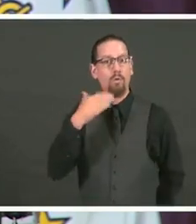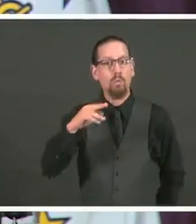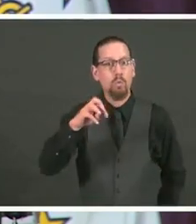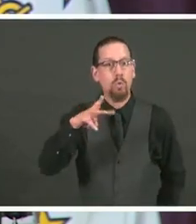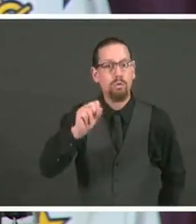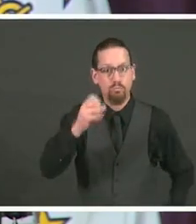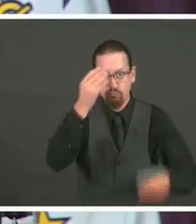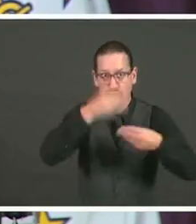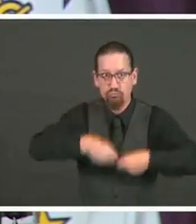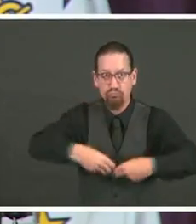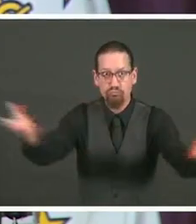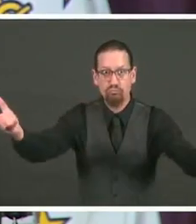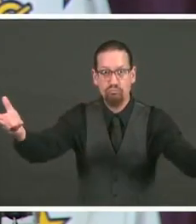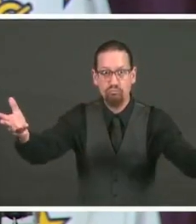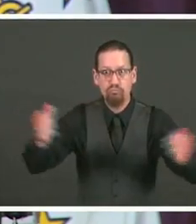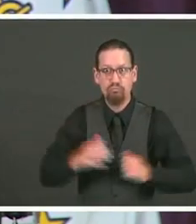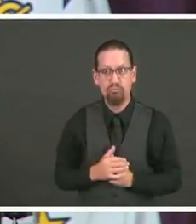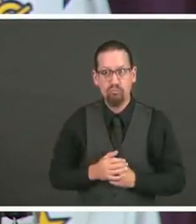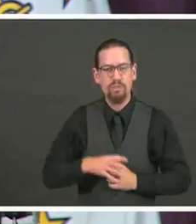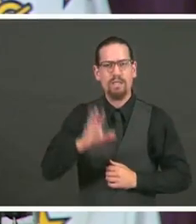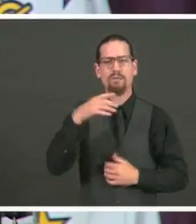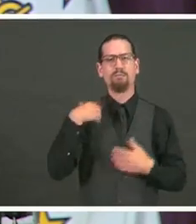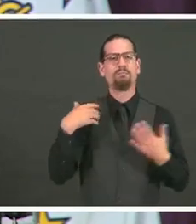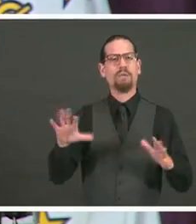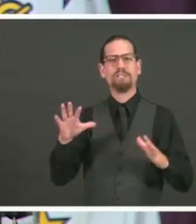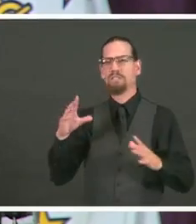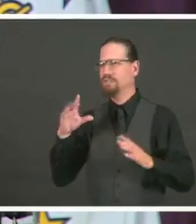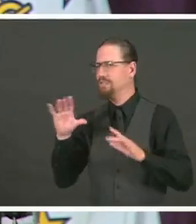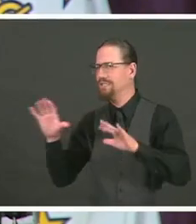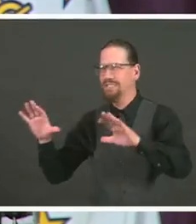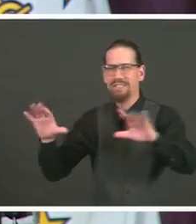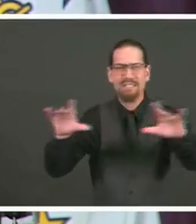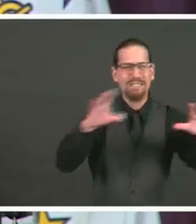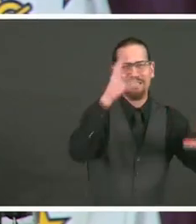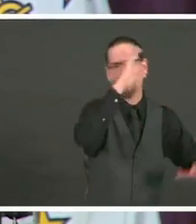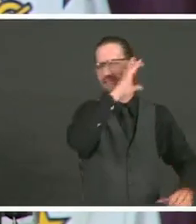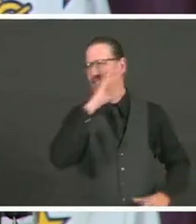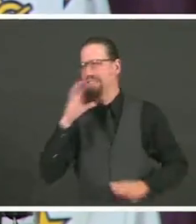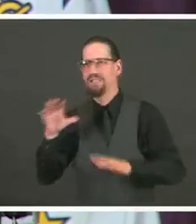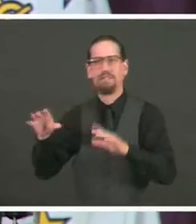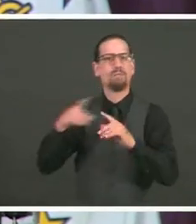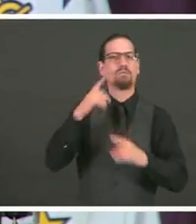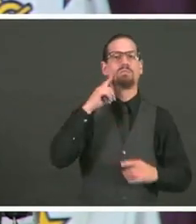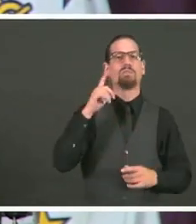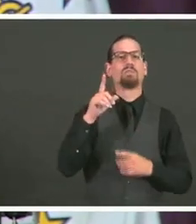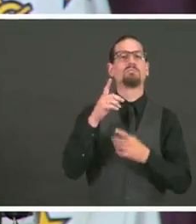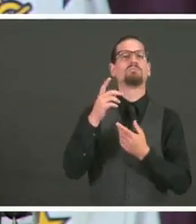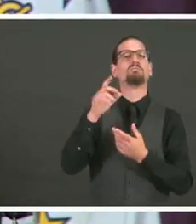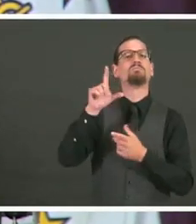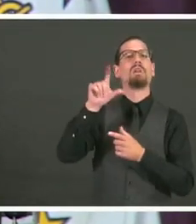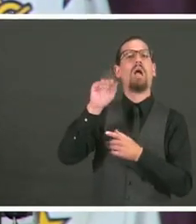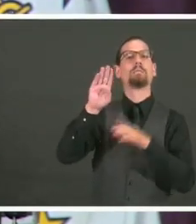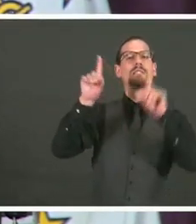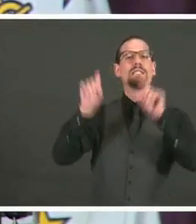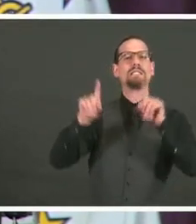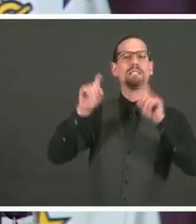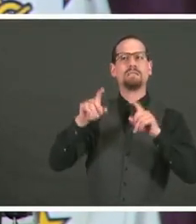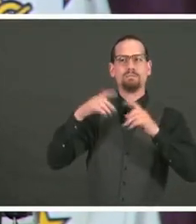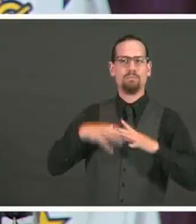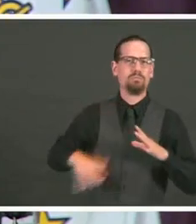of scouring the world for more testing supply and a competitive bidding